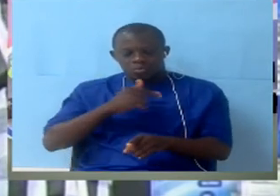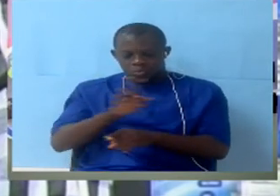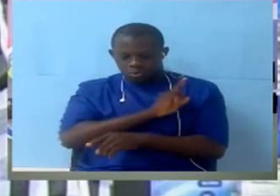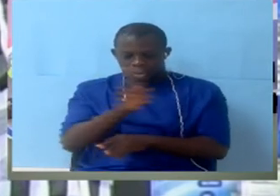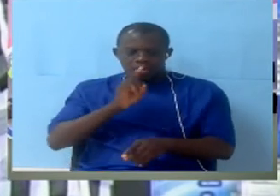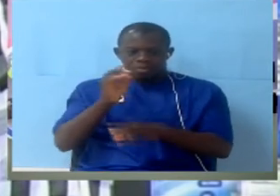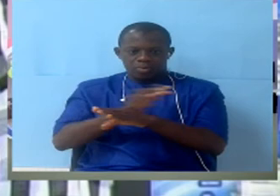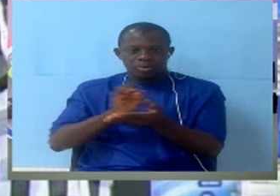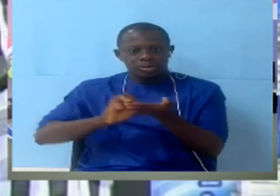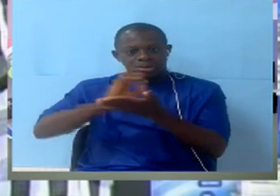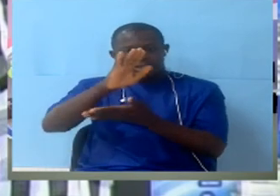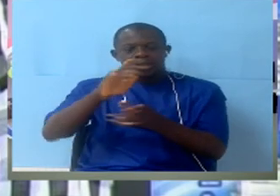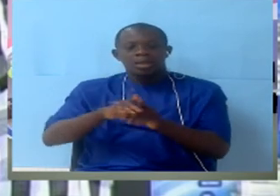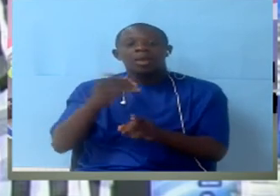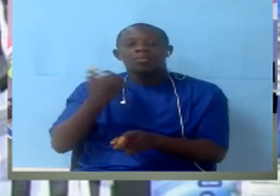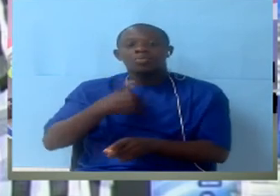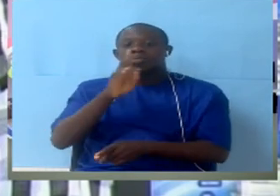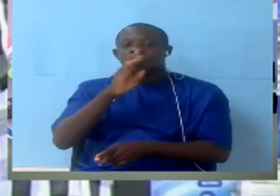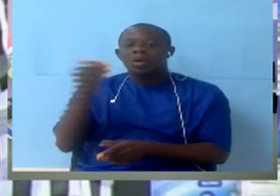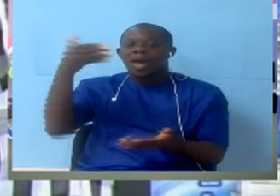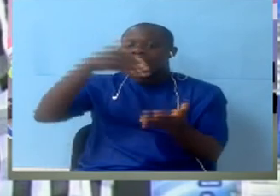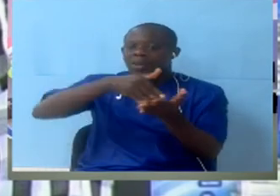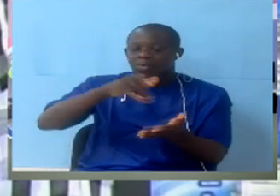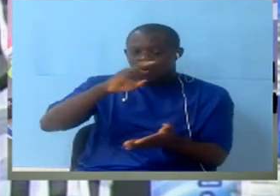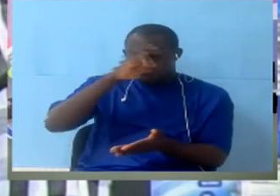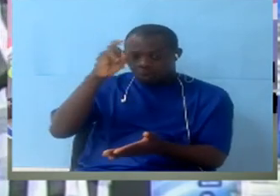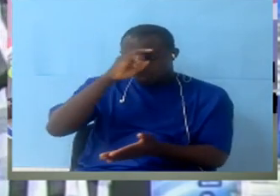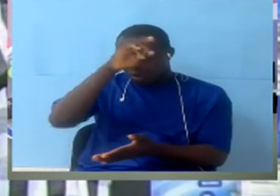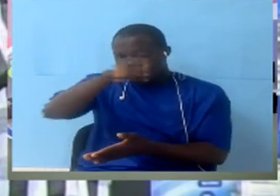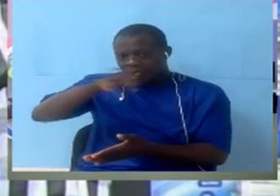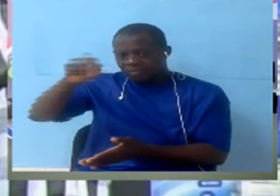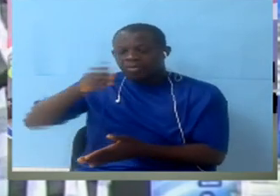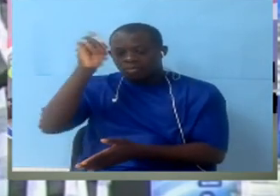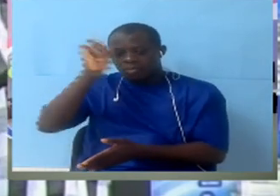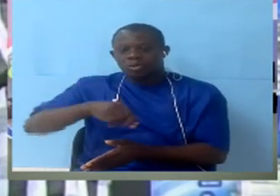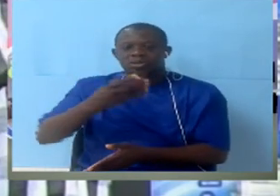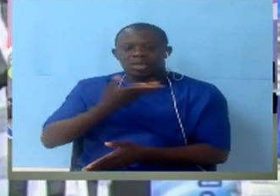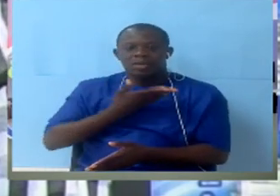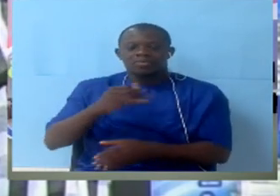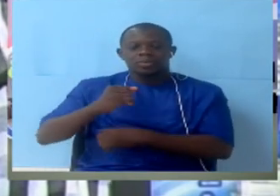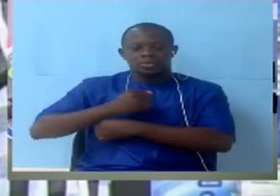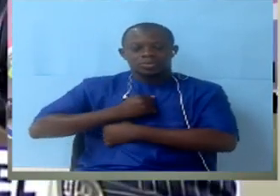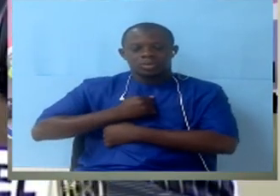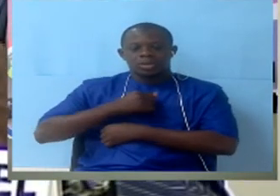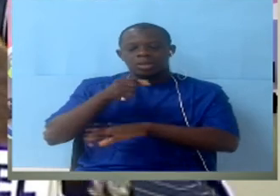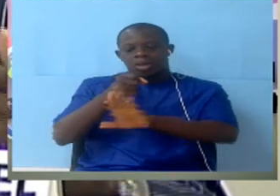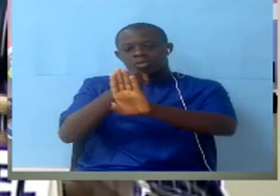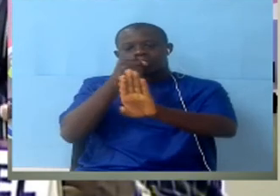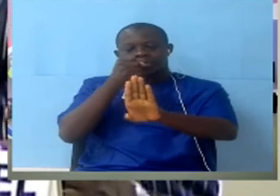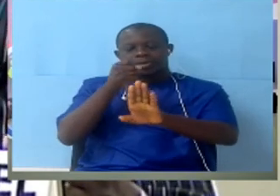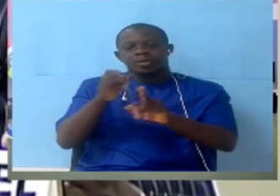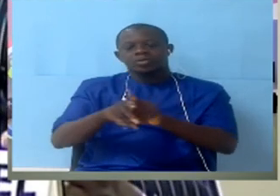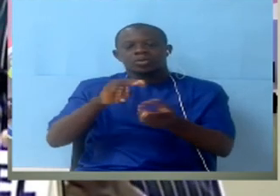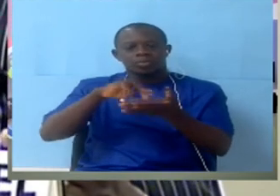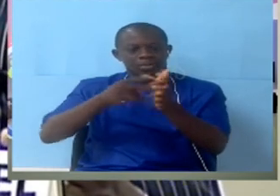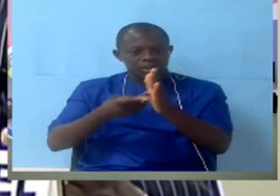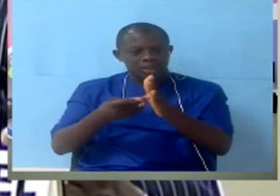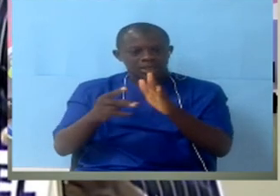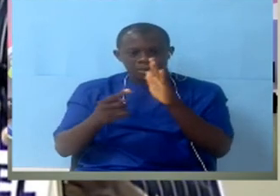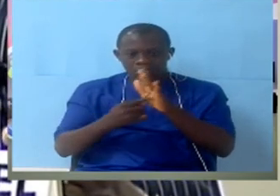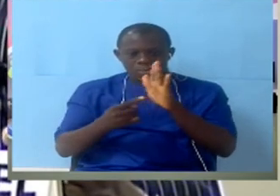posted there is that people who come to work on the farm should have security So in a sense,